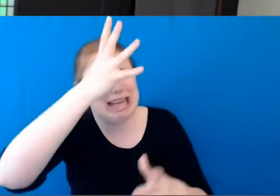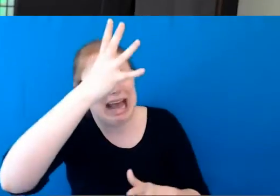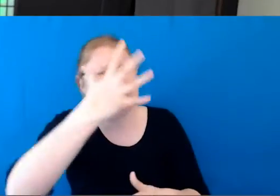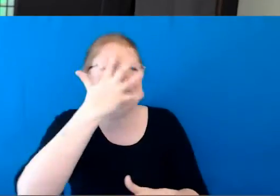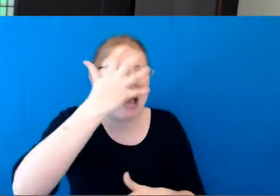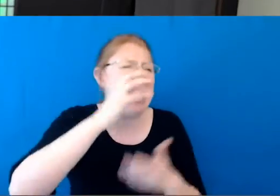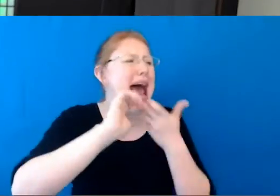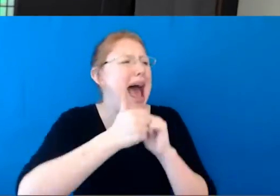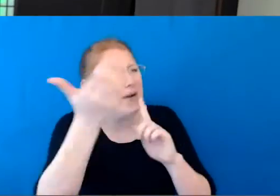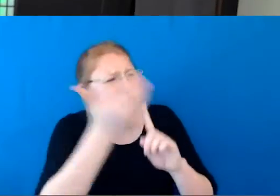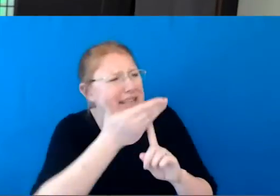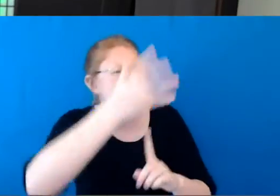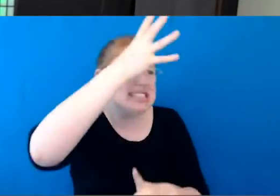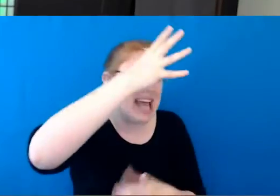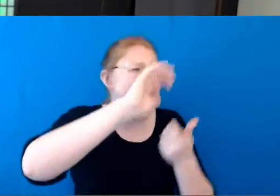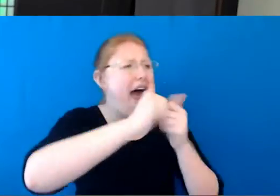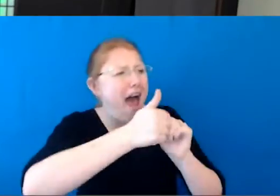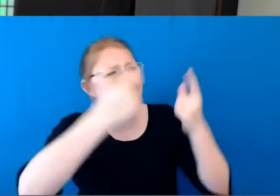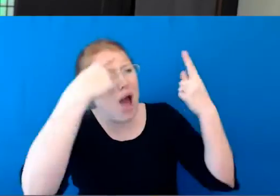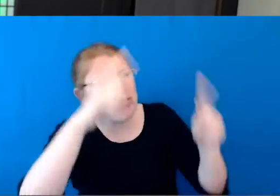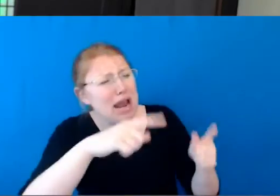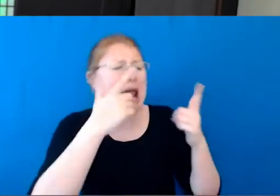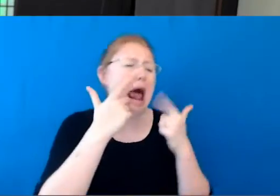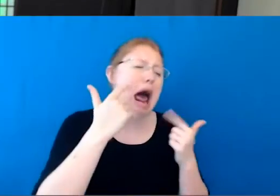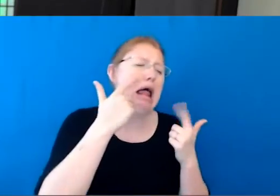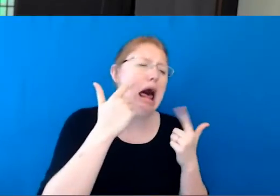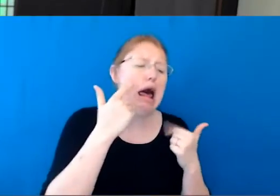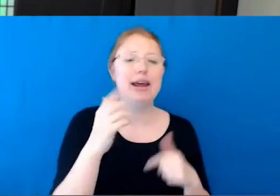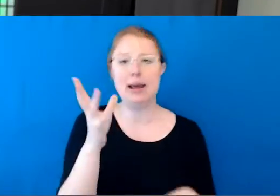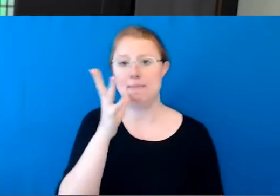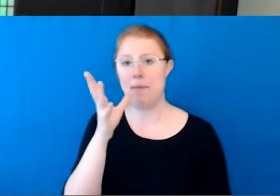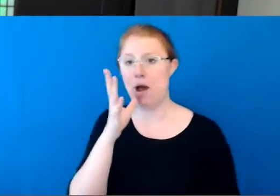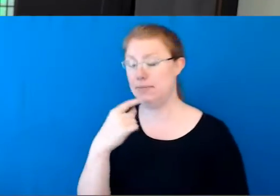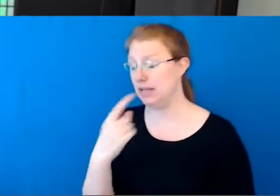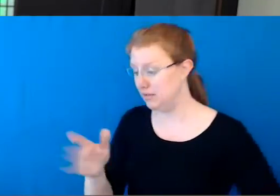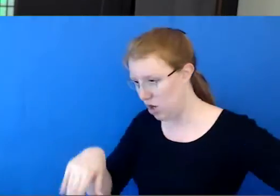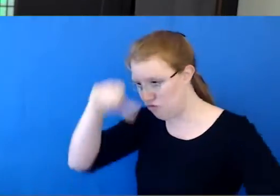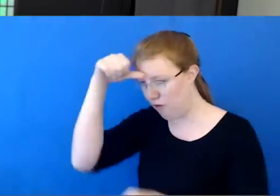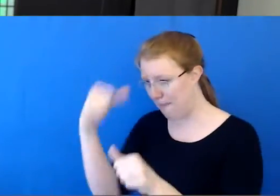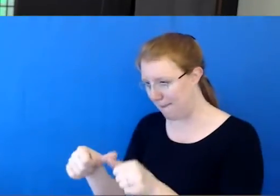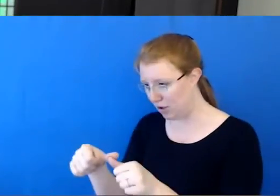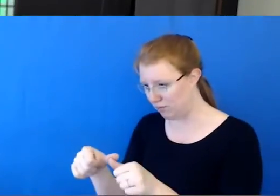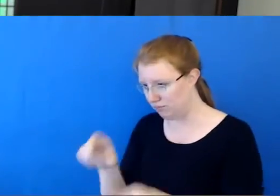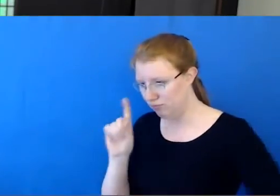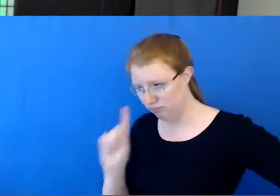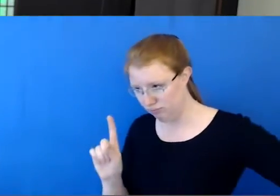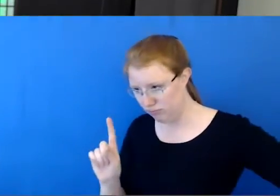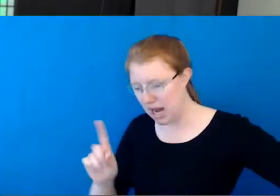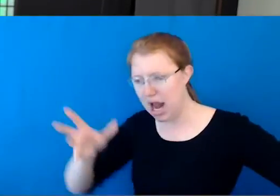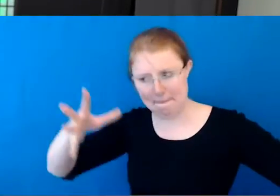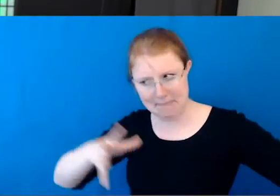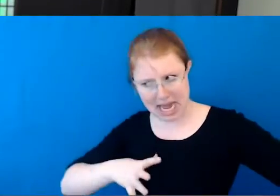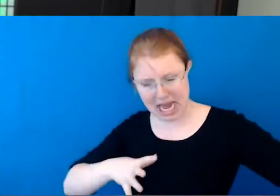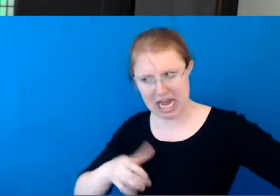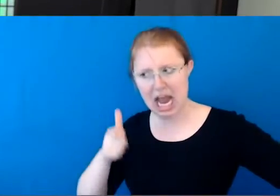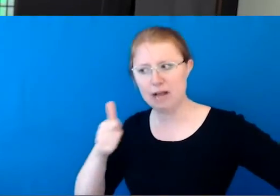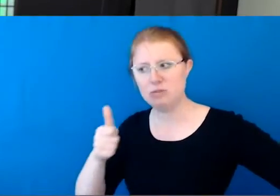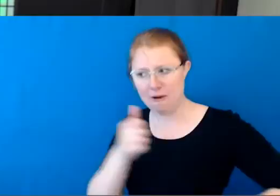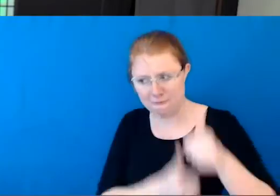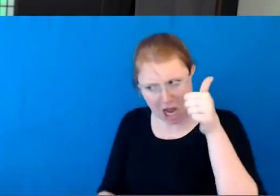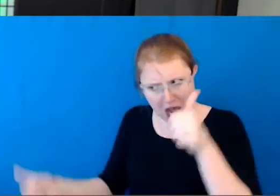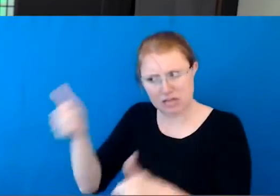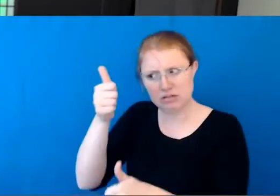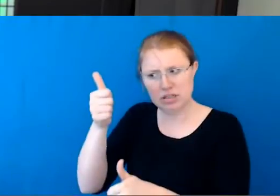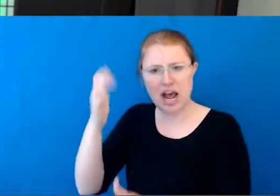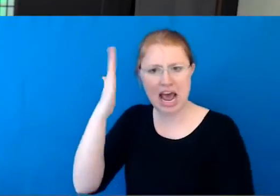and how are we going to get dad to agree to this, whatever. And she says something, just paraphrased to this effect. She goes, remember, you